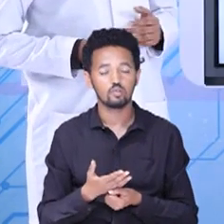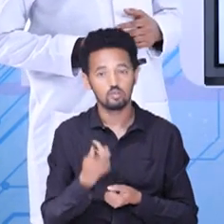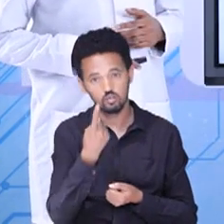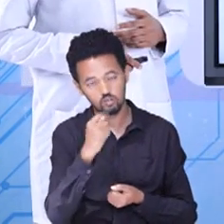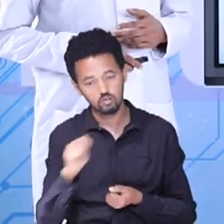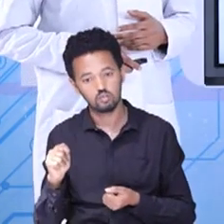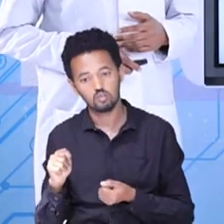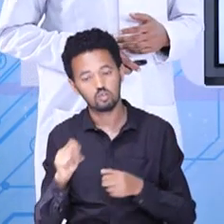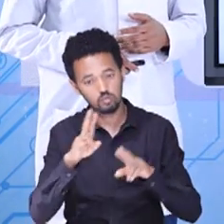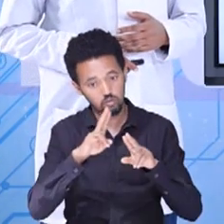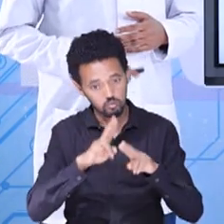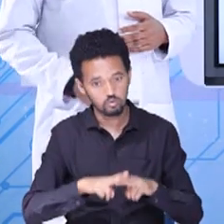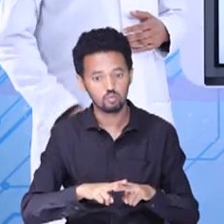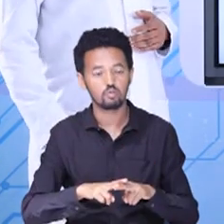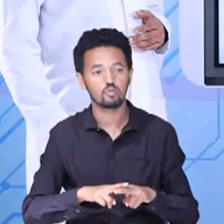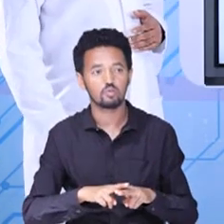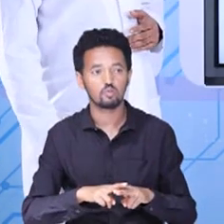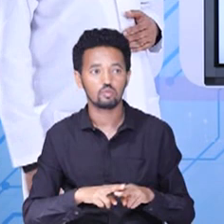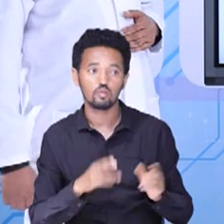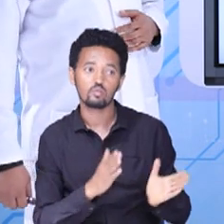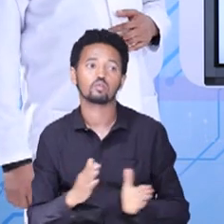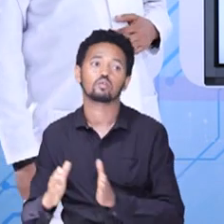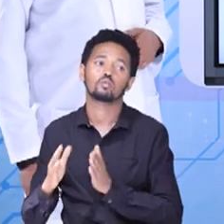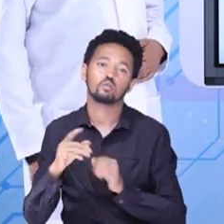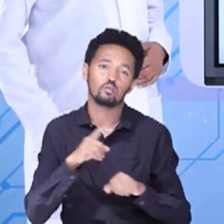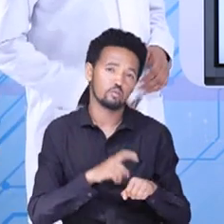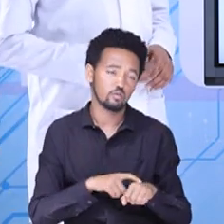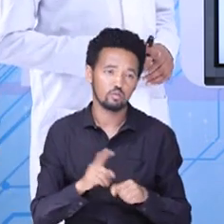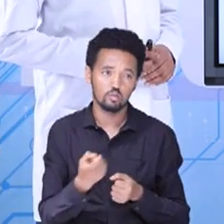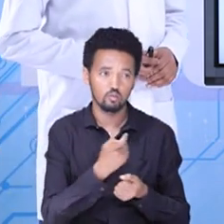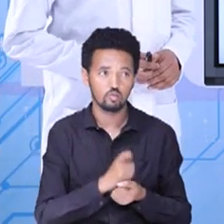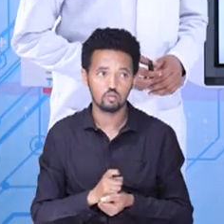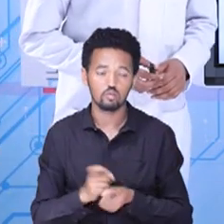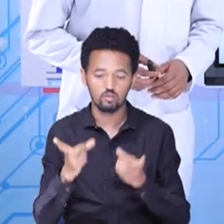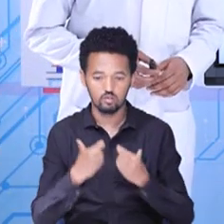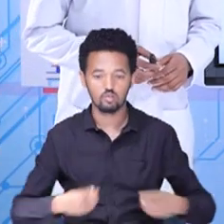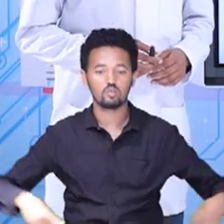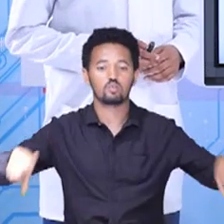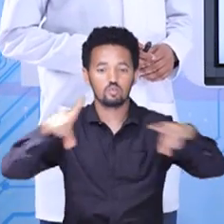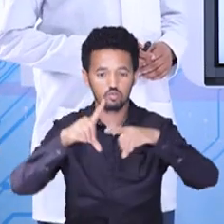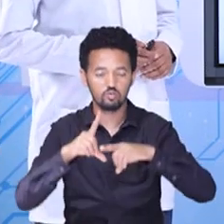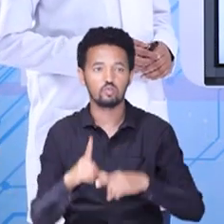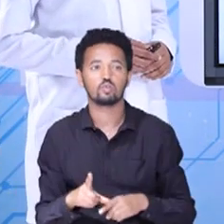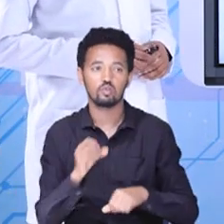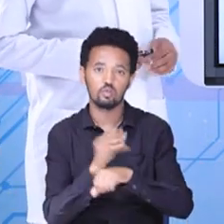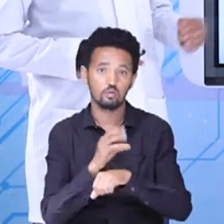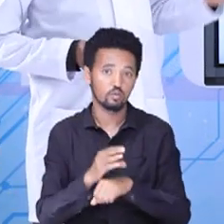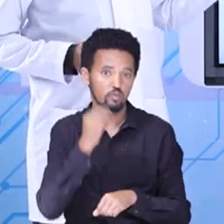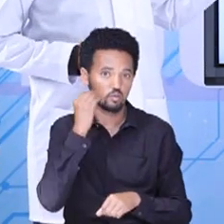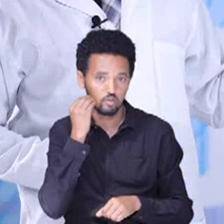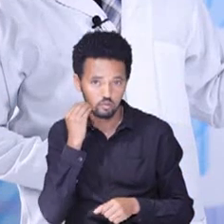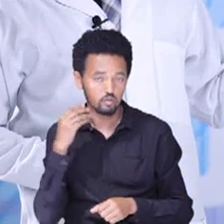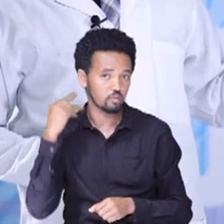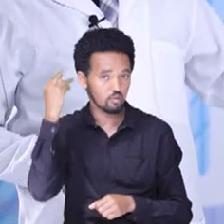was set up in August 1995. Then the Federal Democratic Republic of Ethiopia was present.